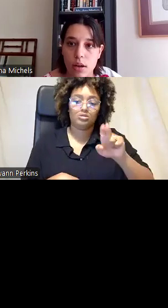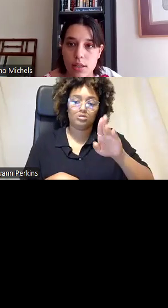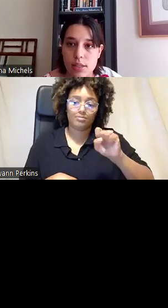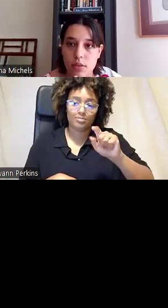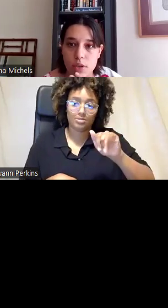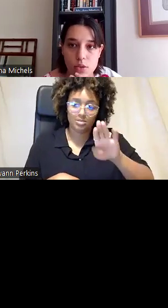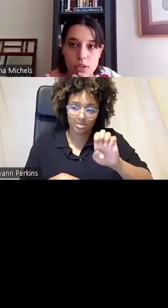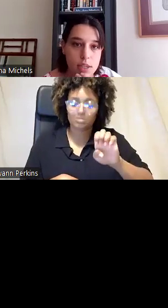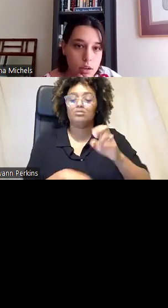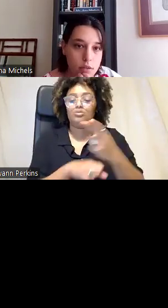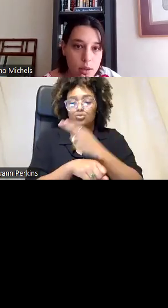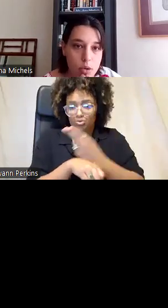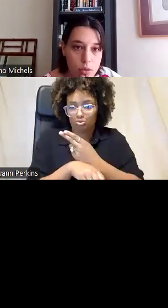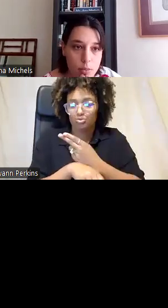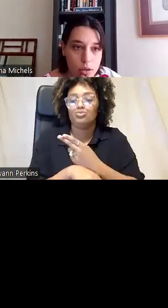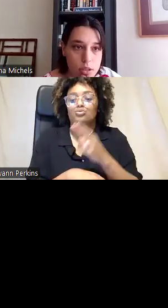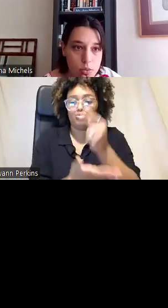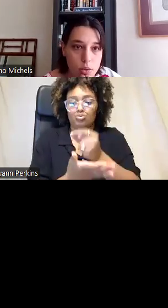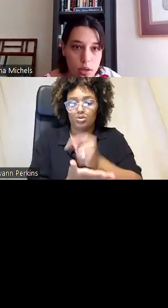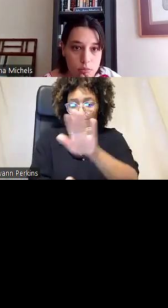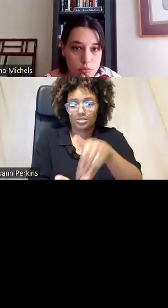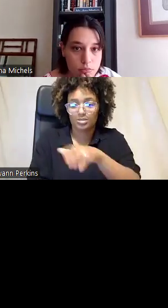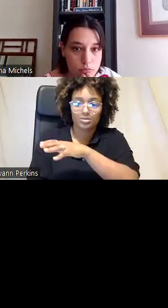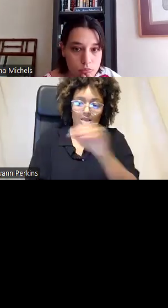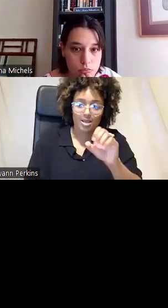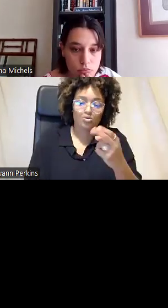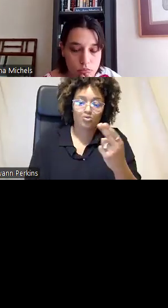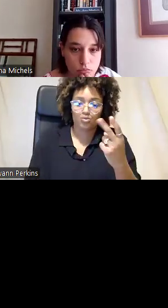a really long list of resources that are available through Maryland 211.